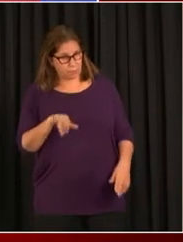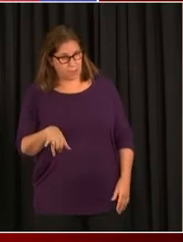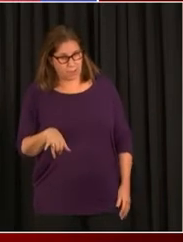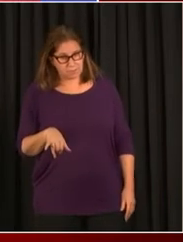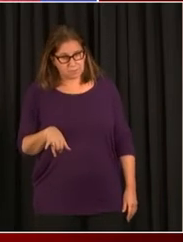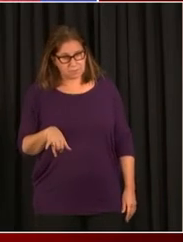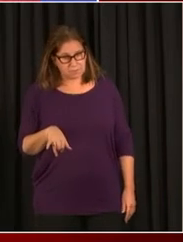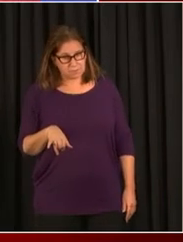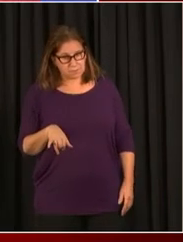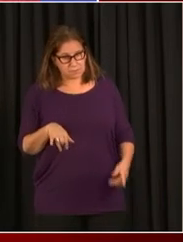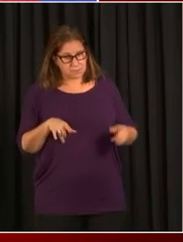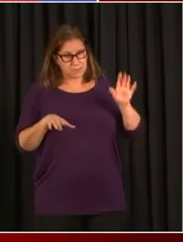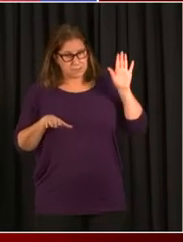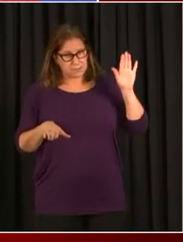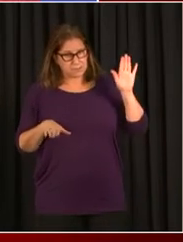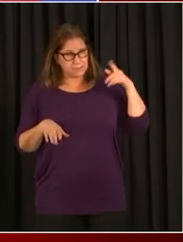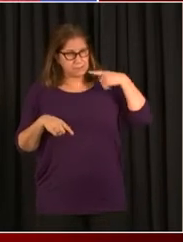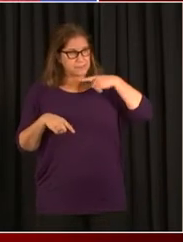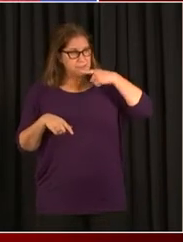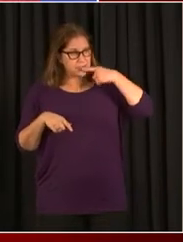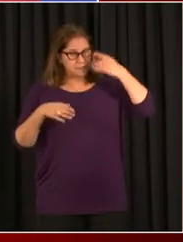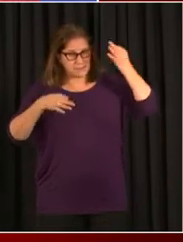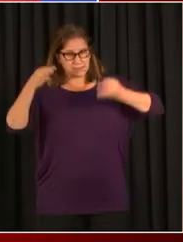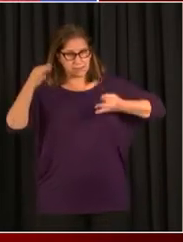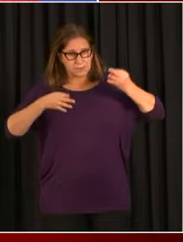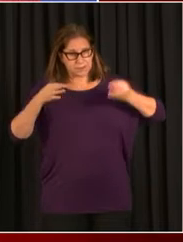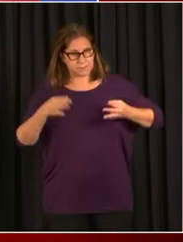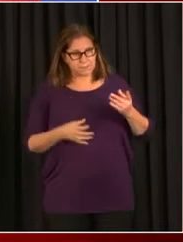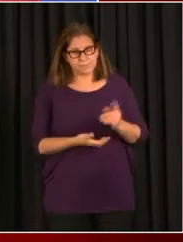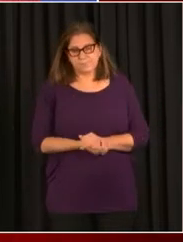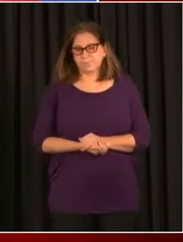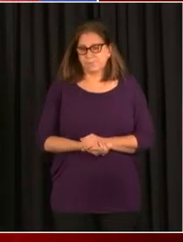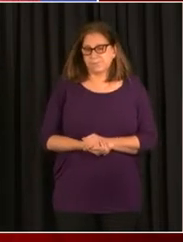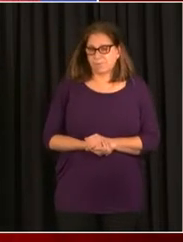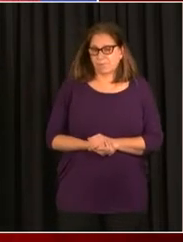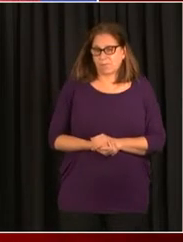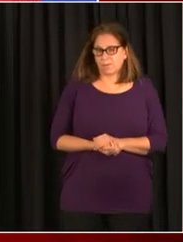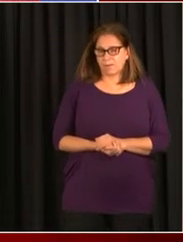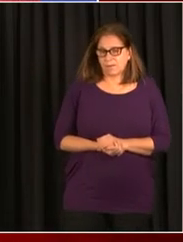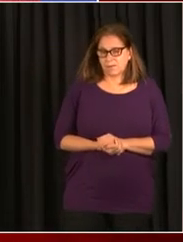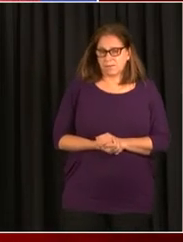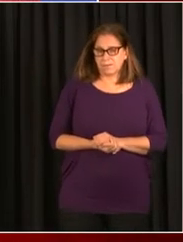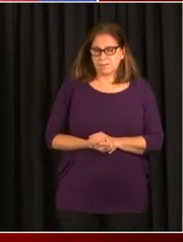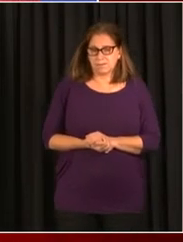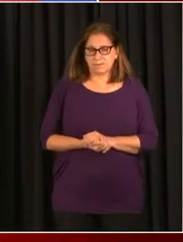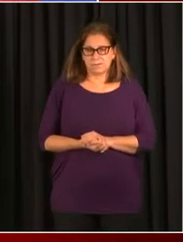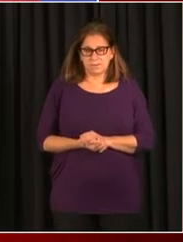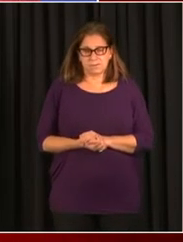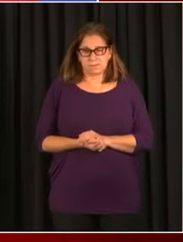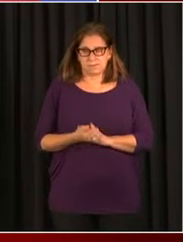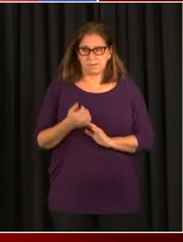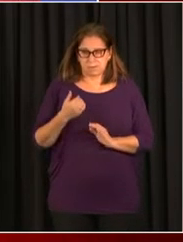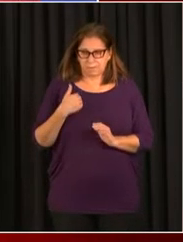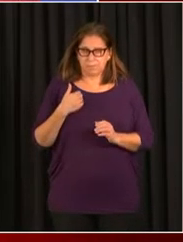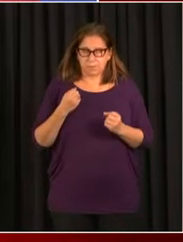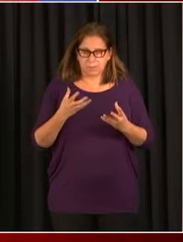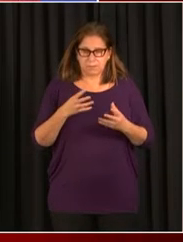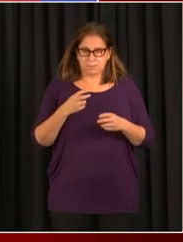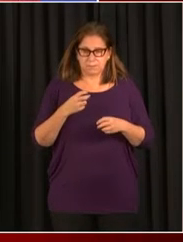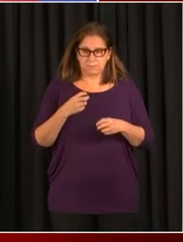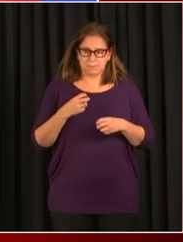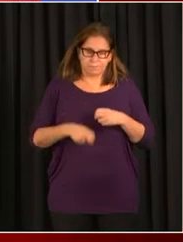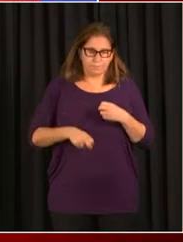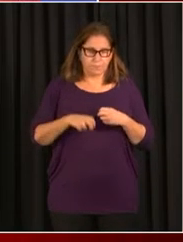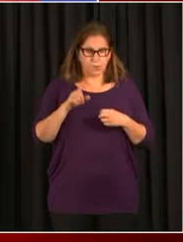hearing, chancellor before the council being asked a lot of tough questions, a protest out in front of the Wilson building. Any thought to, let's